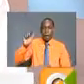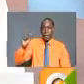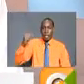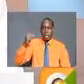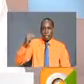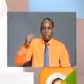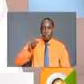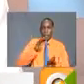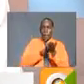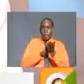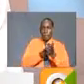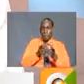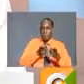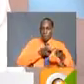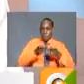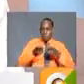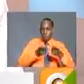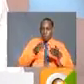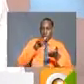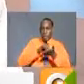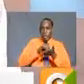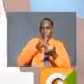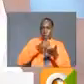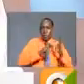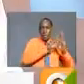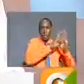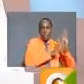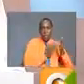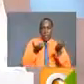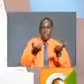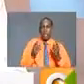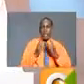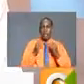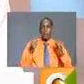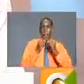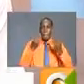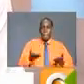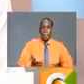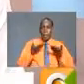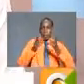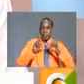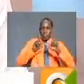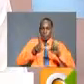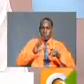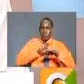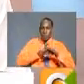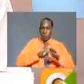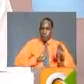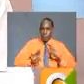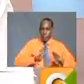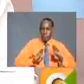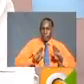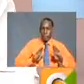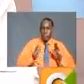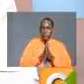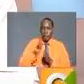Muigai proposed regulations that, among other rules, required preachers to submit certificates of good conduct and